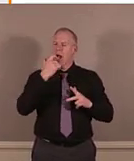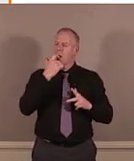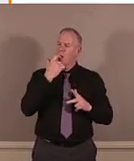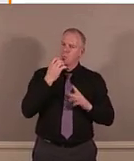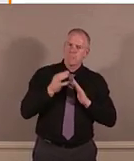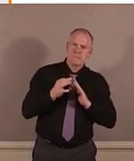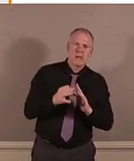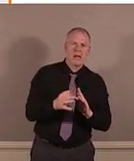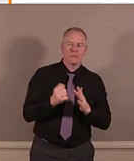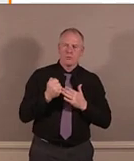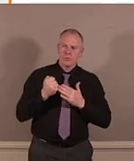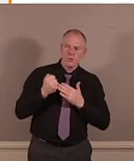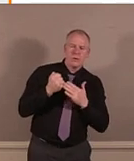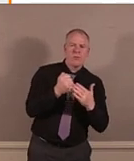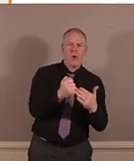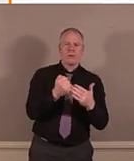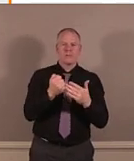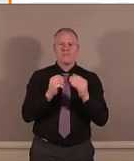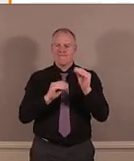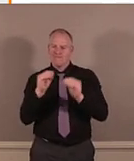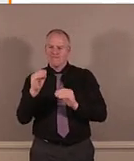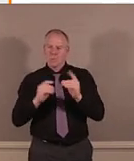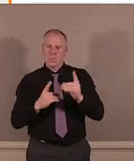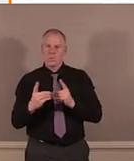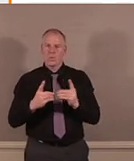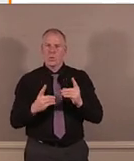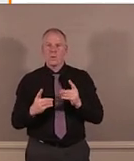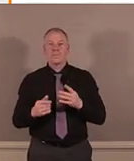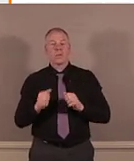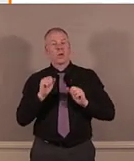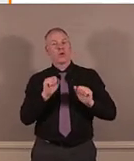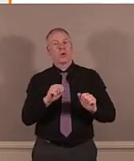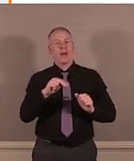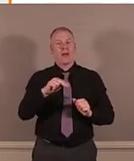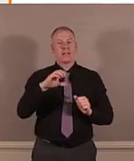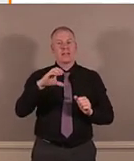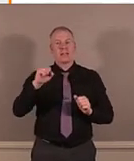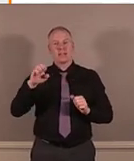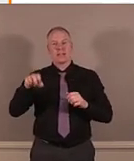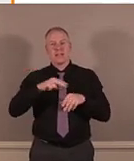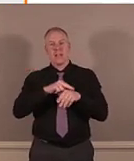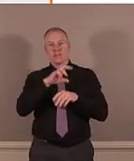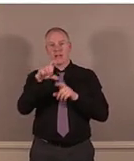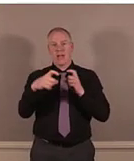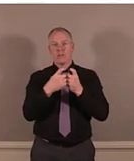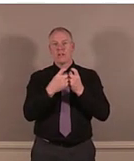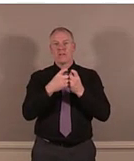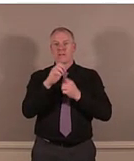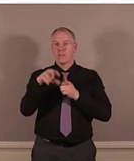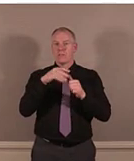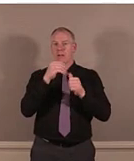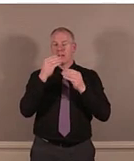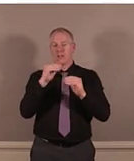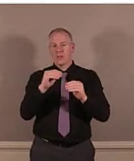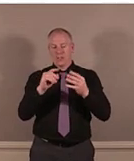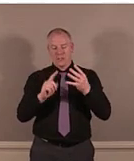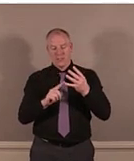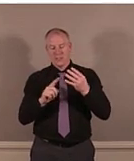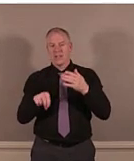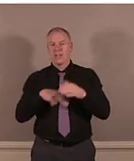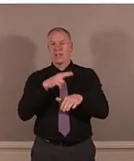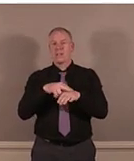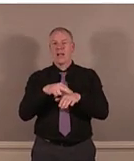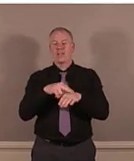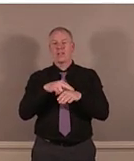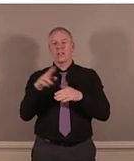fantastic guidance and supports in the development of this area. Again, your own organisation here, the National Council for Special Education, the National Centre for